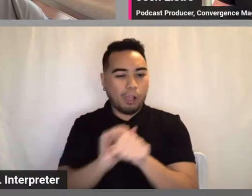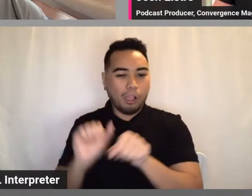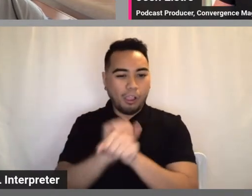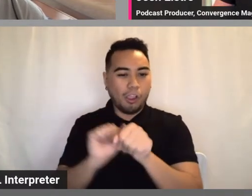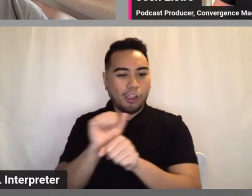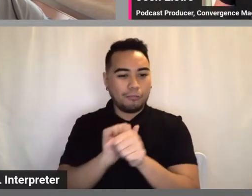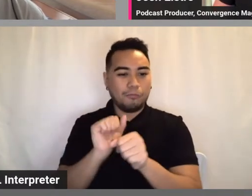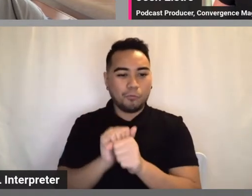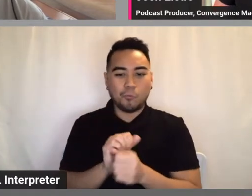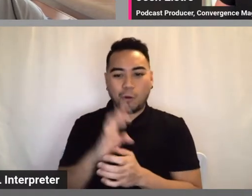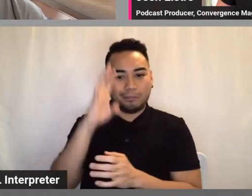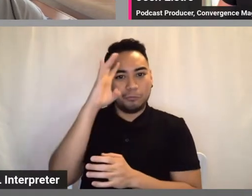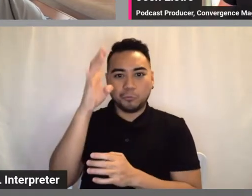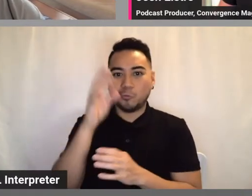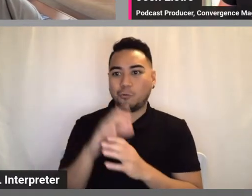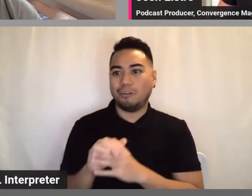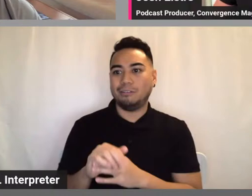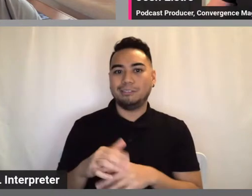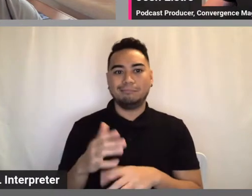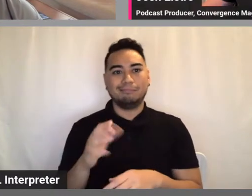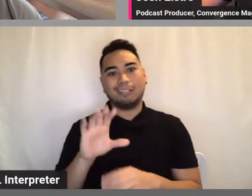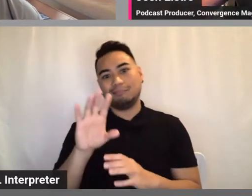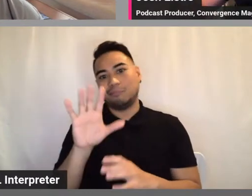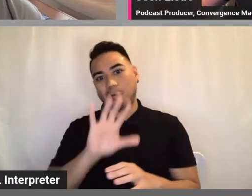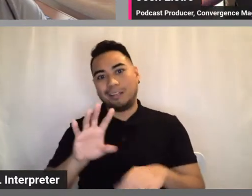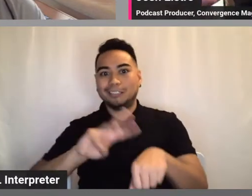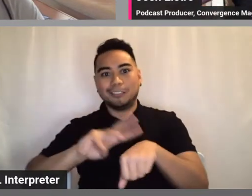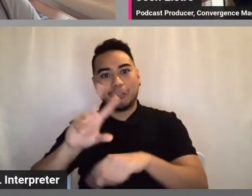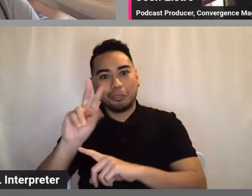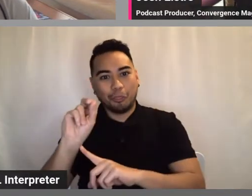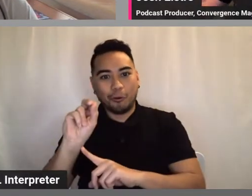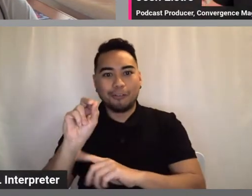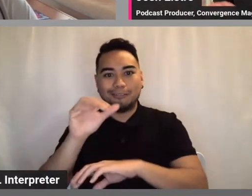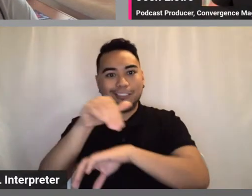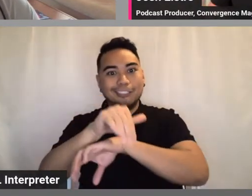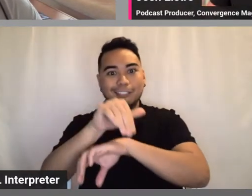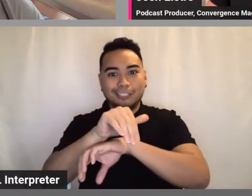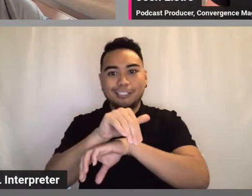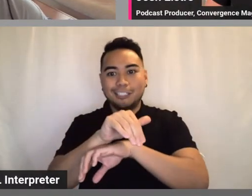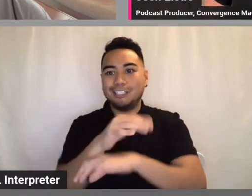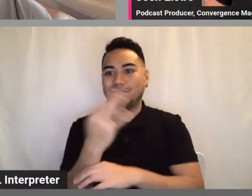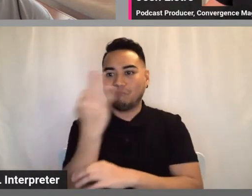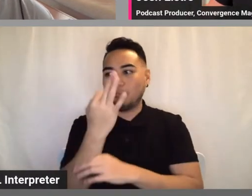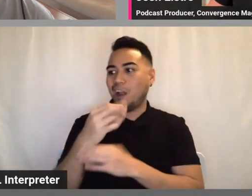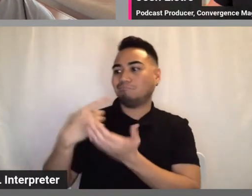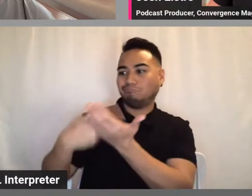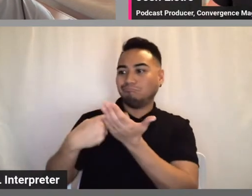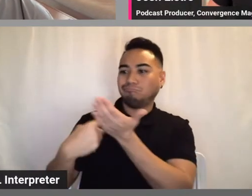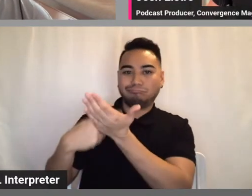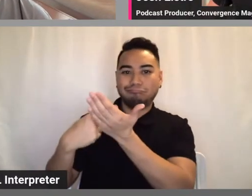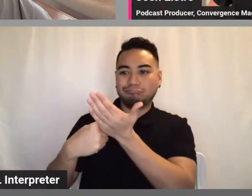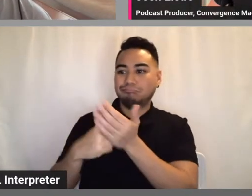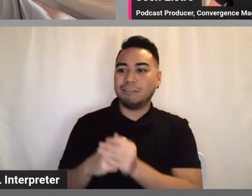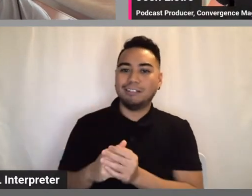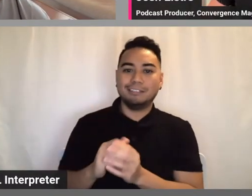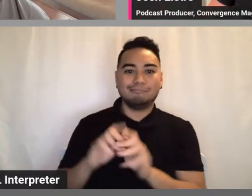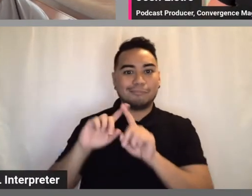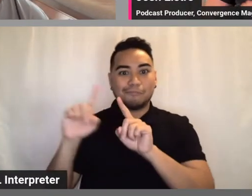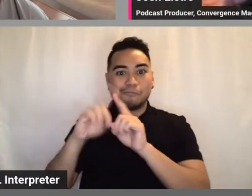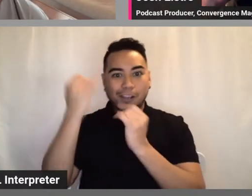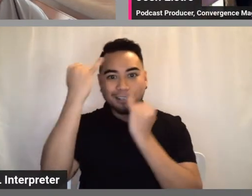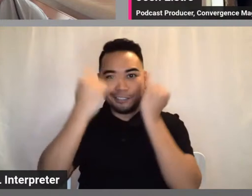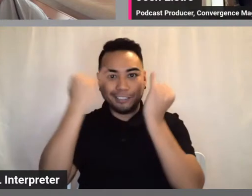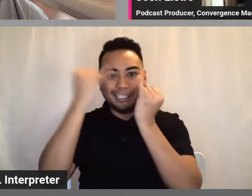just had fun. It'd be like 6:30 on a Friday. I'd be like, I'm just having fun talking with everybody, getting these ideas out. So I